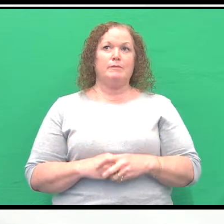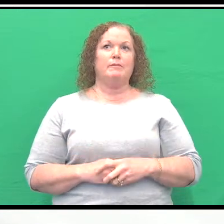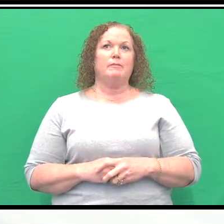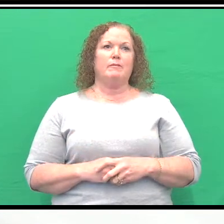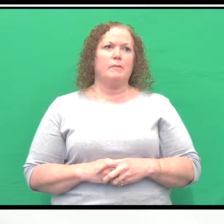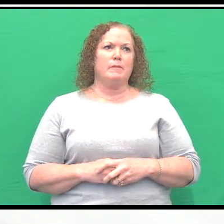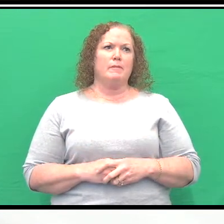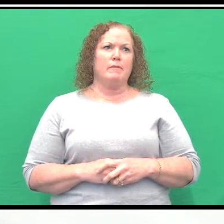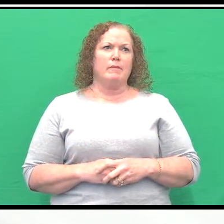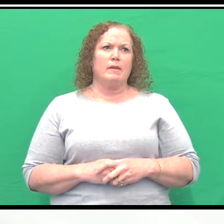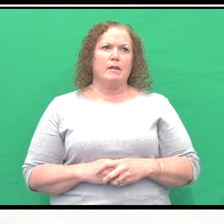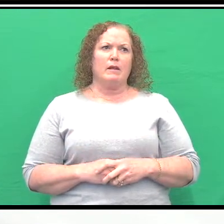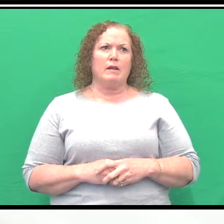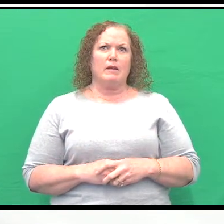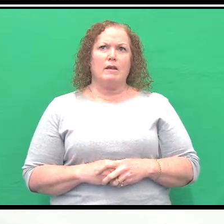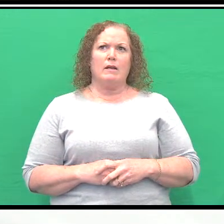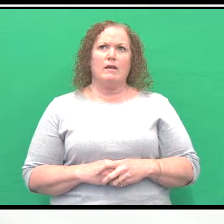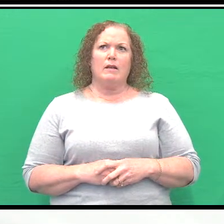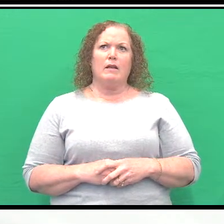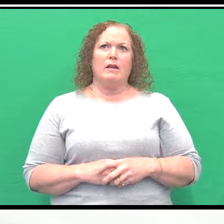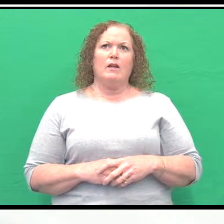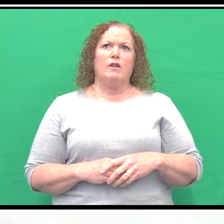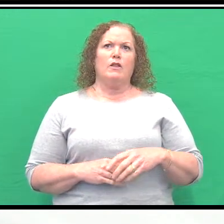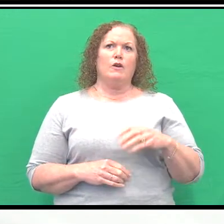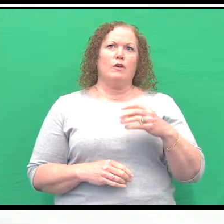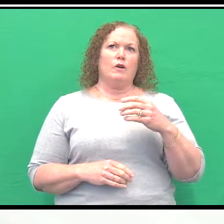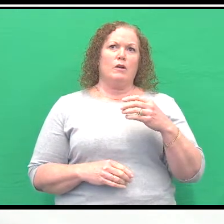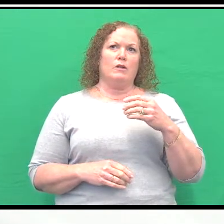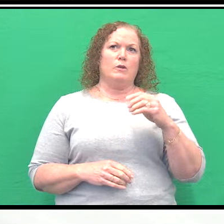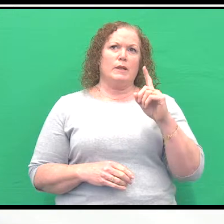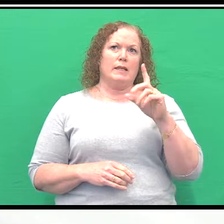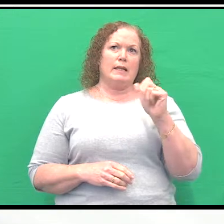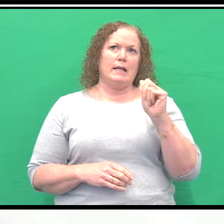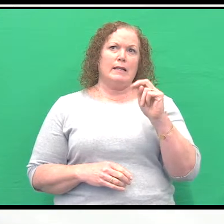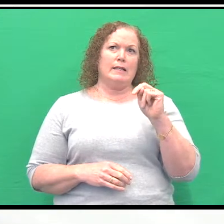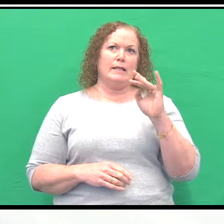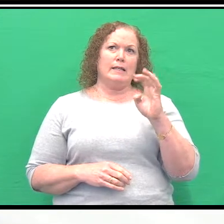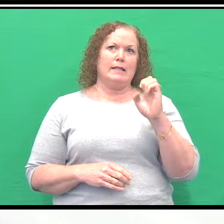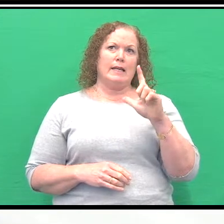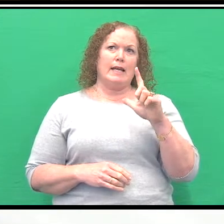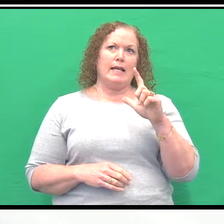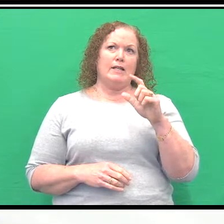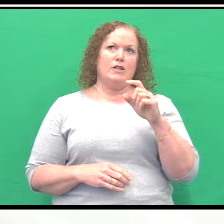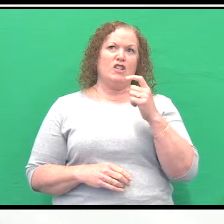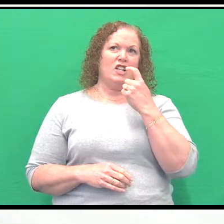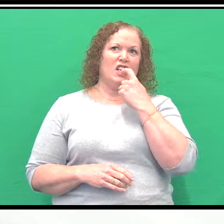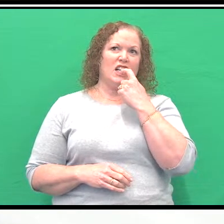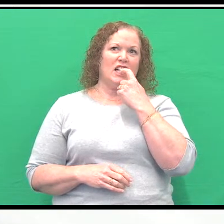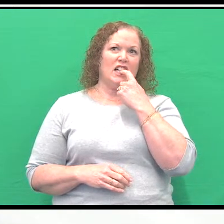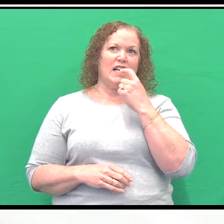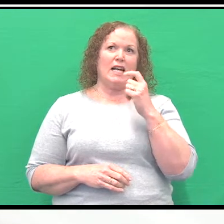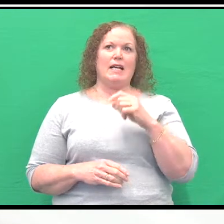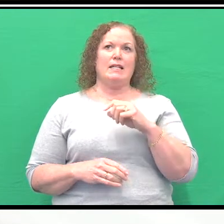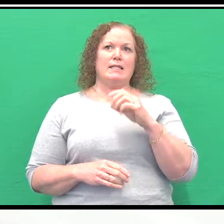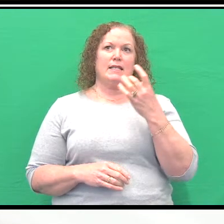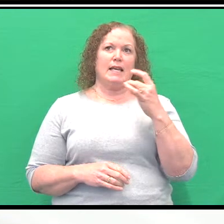Glass March 18th and 19th and having a concert at the Richard Center at 2 p.m.